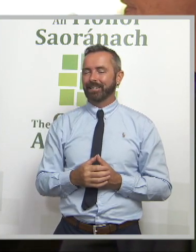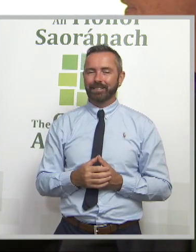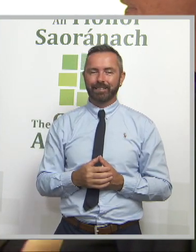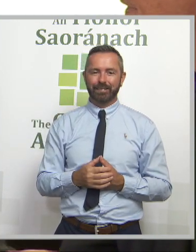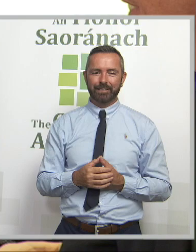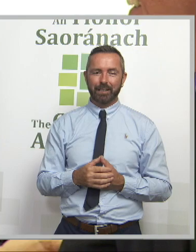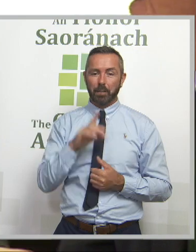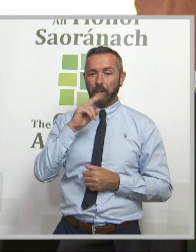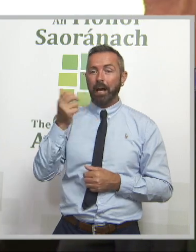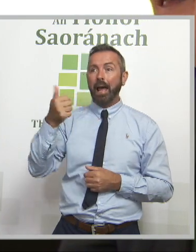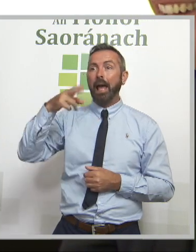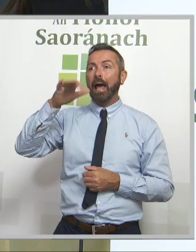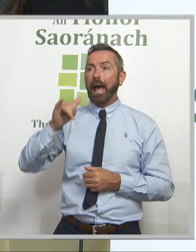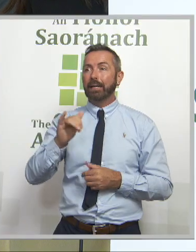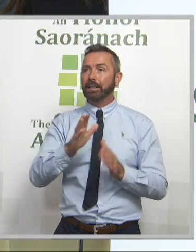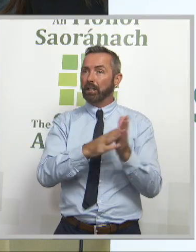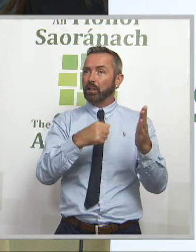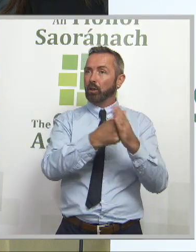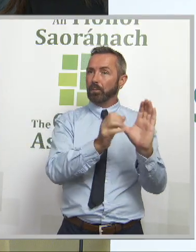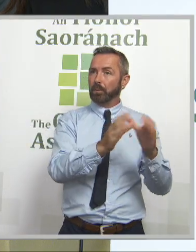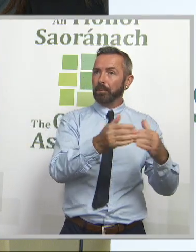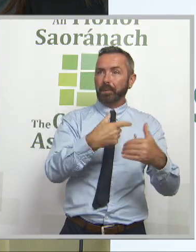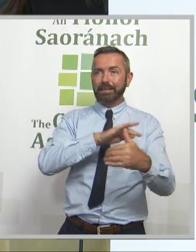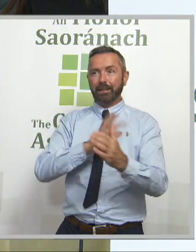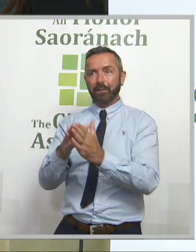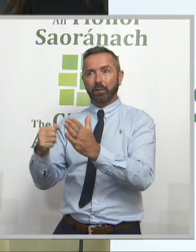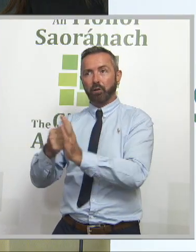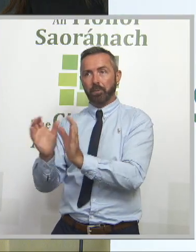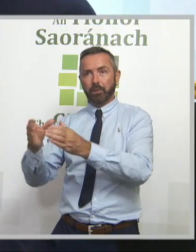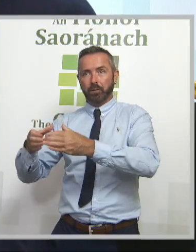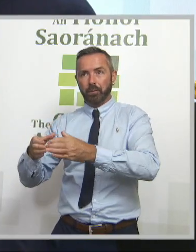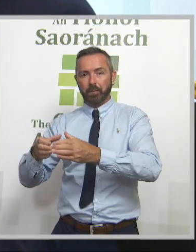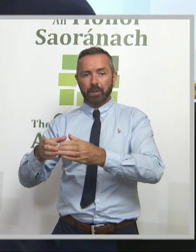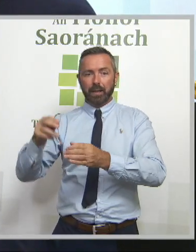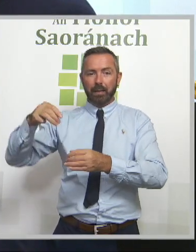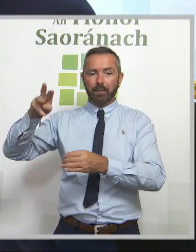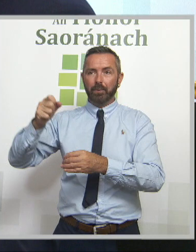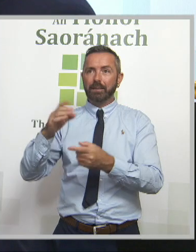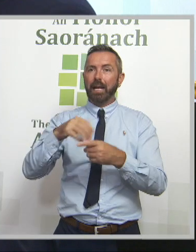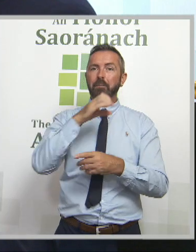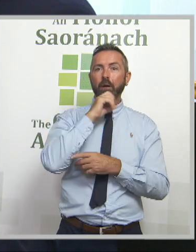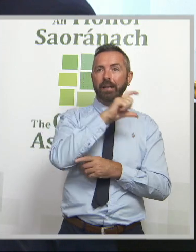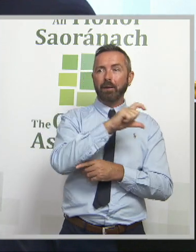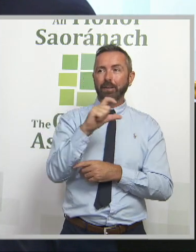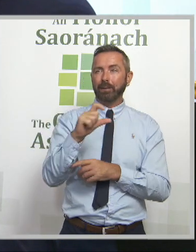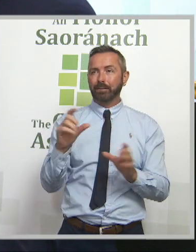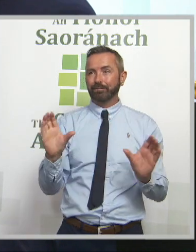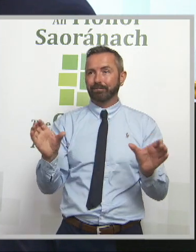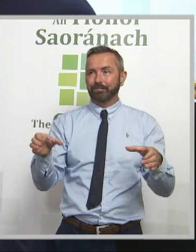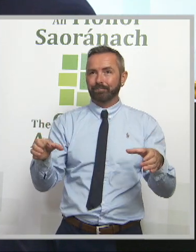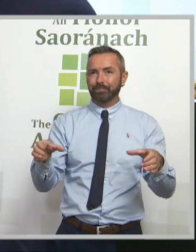corporate body, shall we say, and myself as a corporate body, so the MPWS and Monaghan County Council, We do